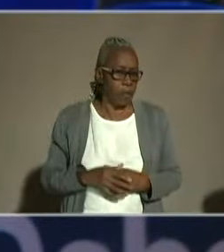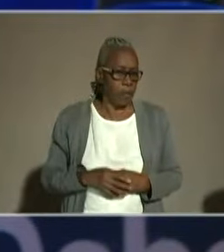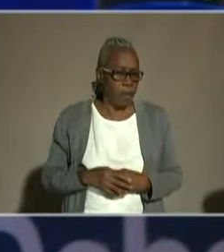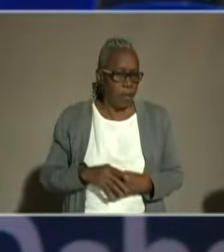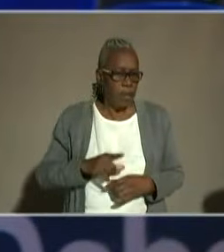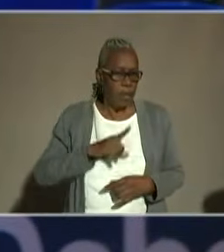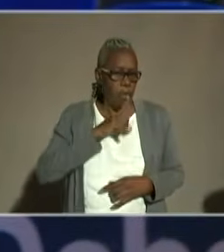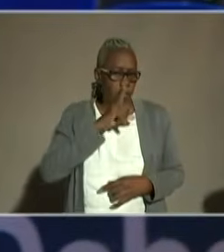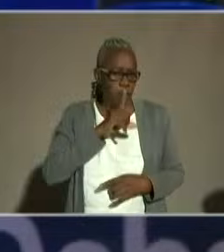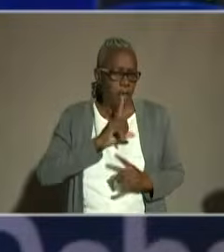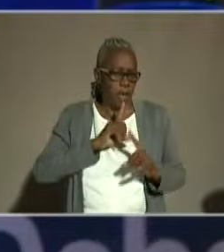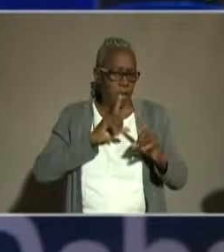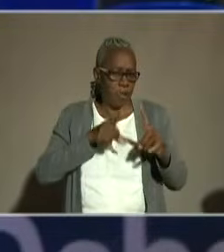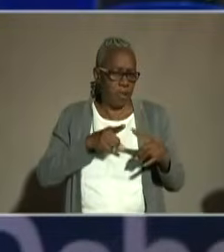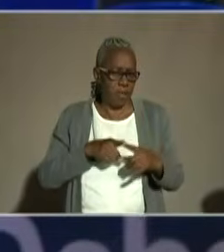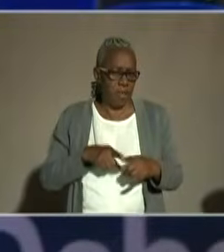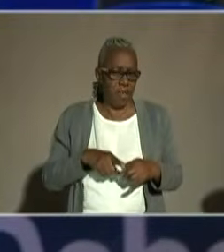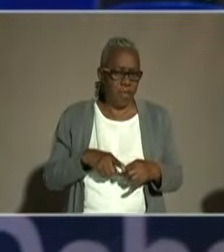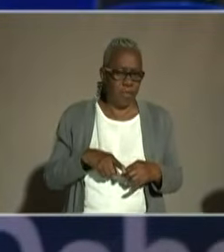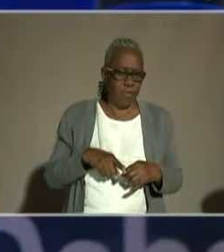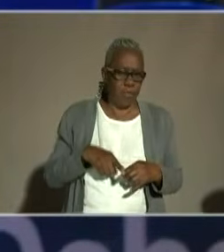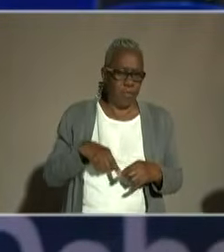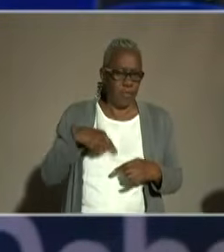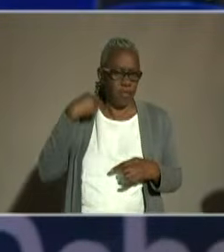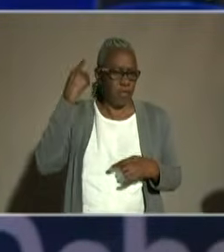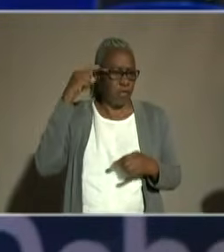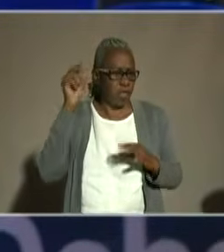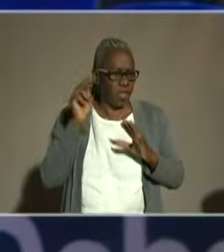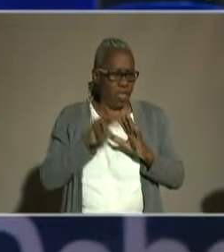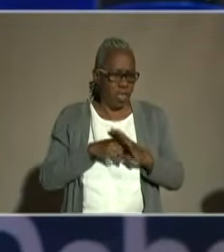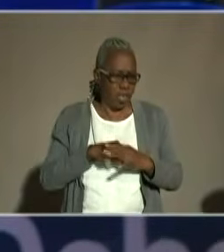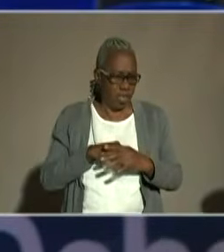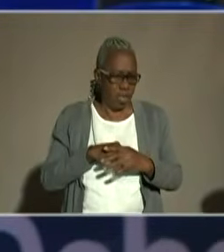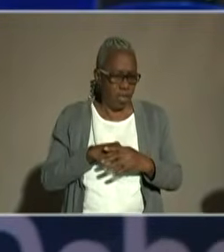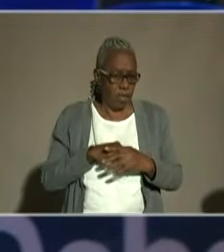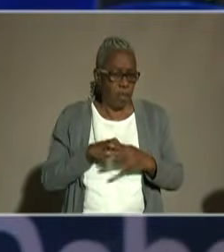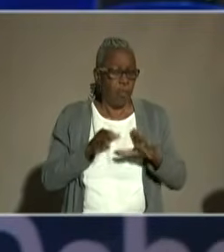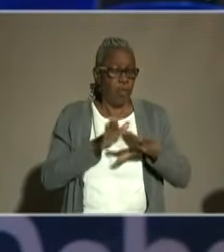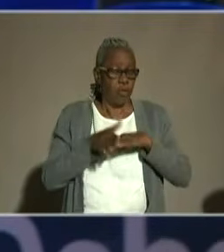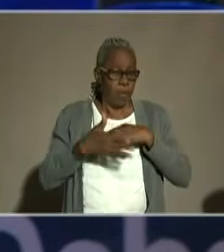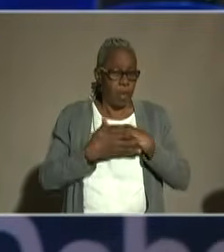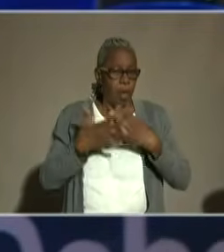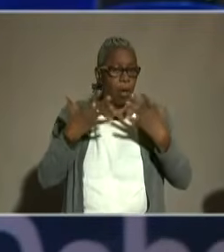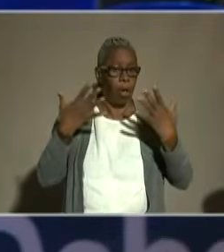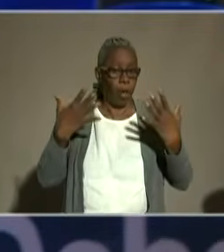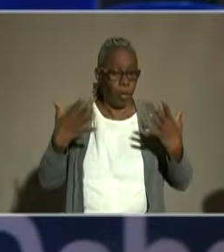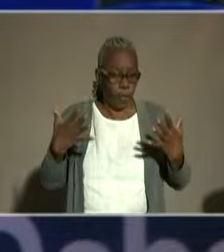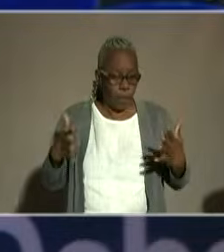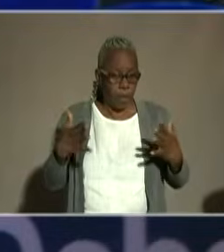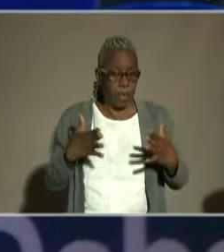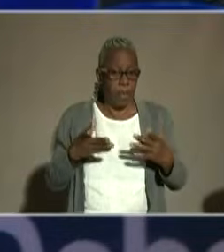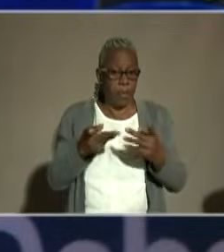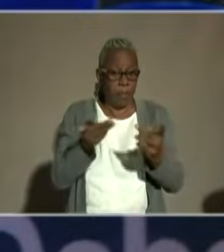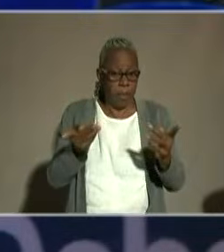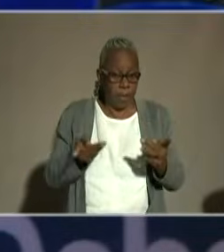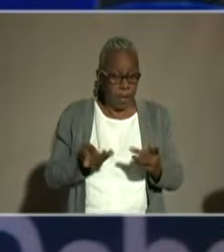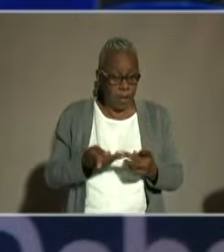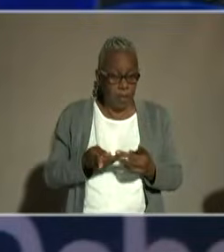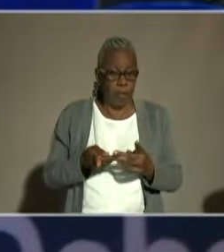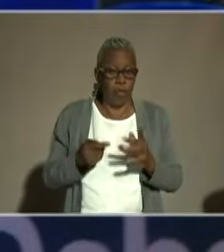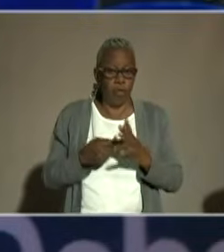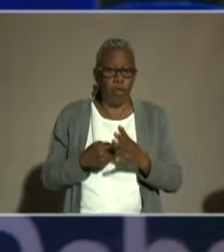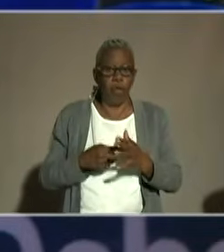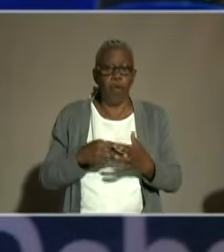instead of hairy-fairy stuff. Jamaica is already positioning itself for nearshoring and friendly